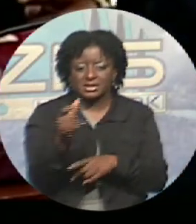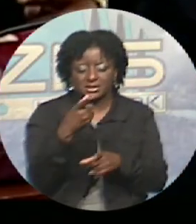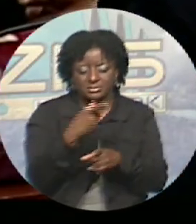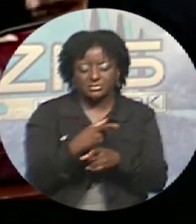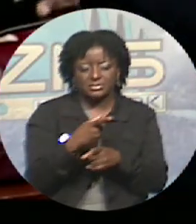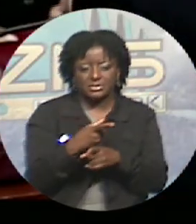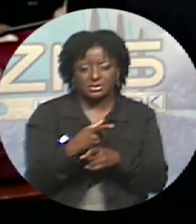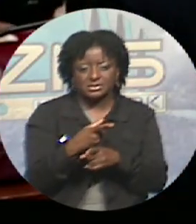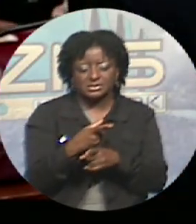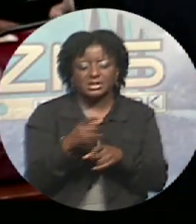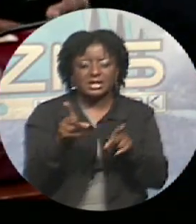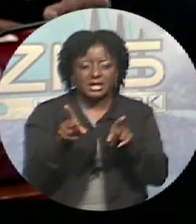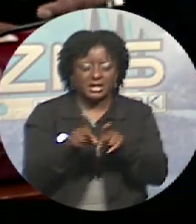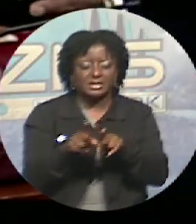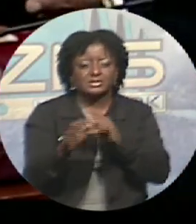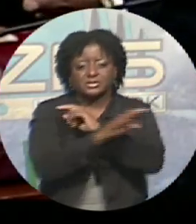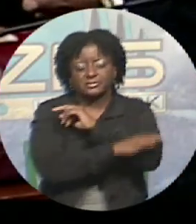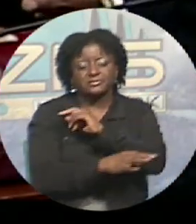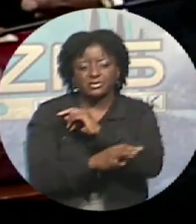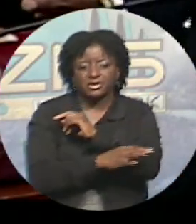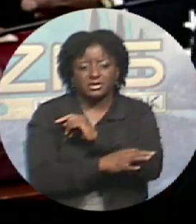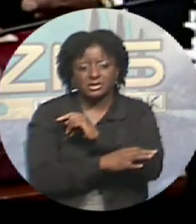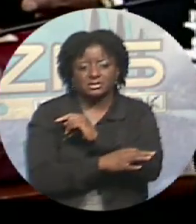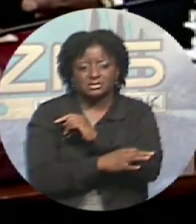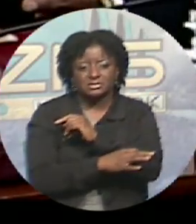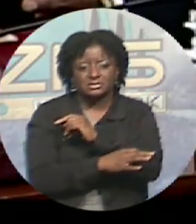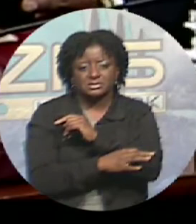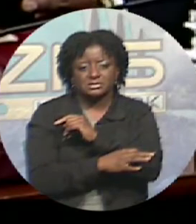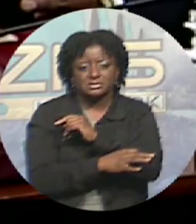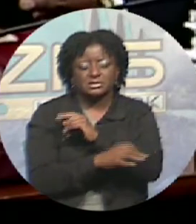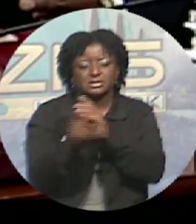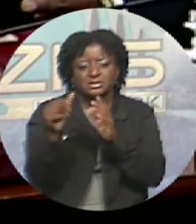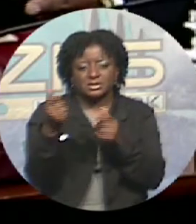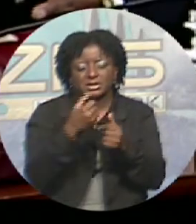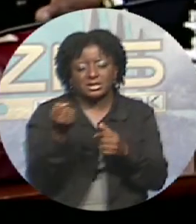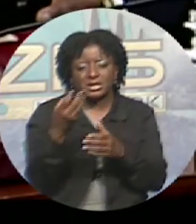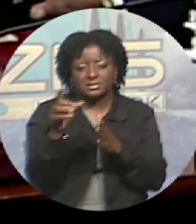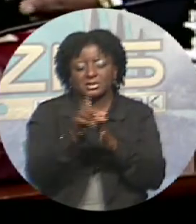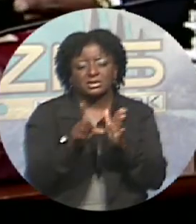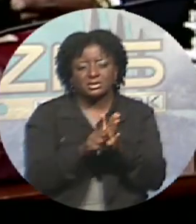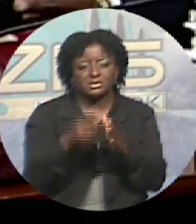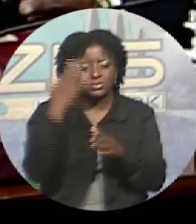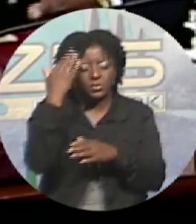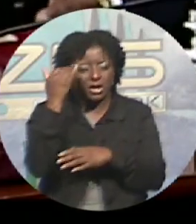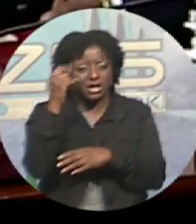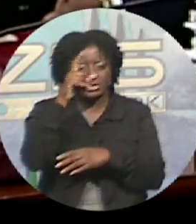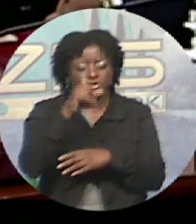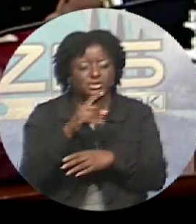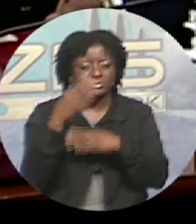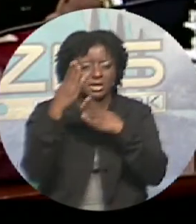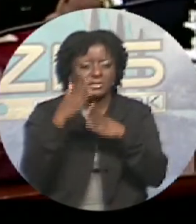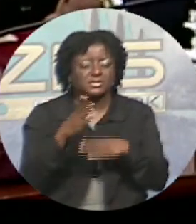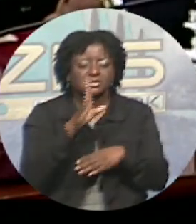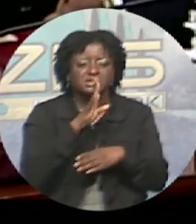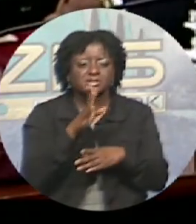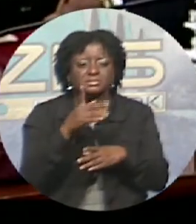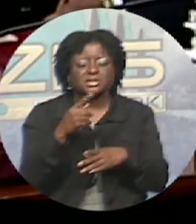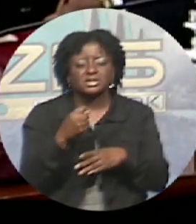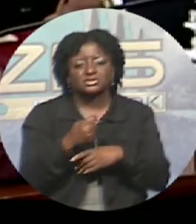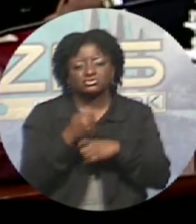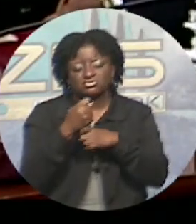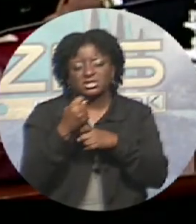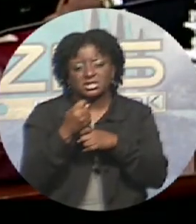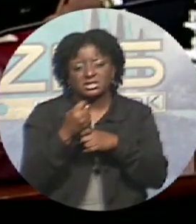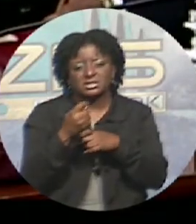Why should the Bahamians be treated any differently? Why should they be taxed more than the foreign-owned entities while not being allowed to access